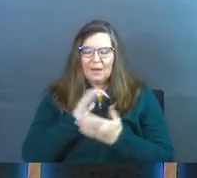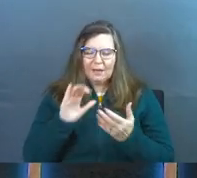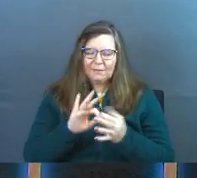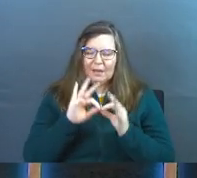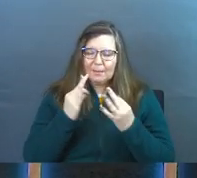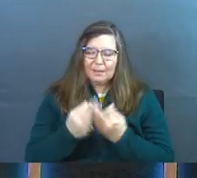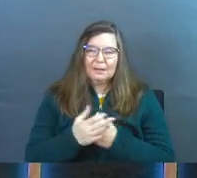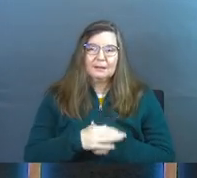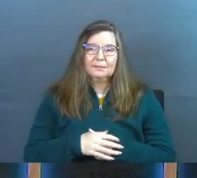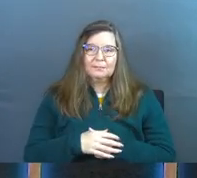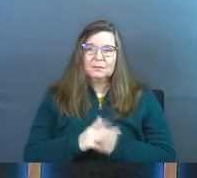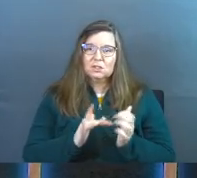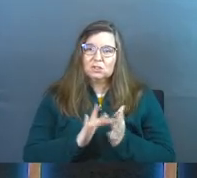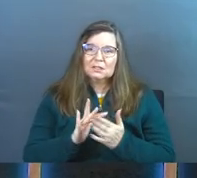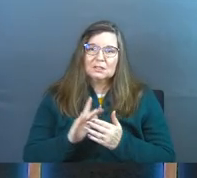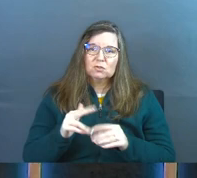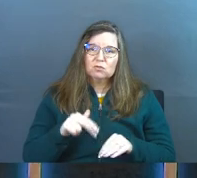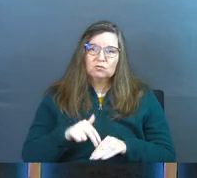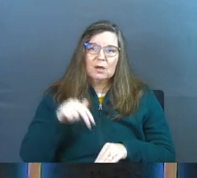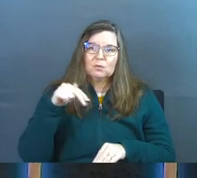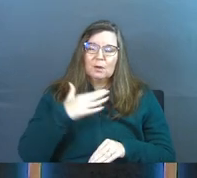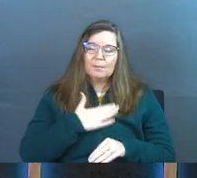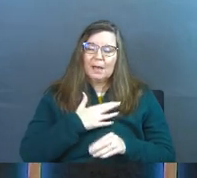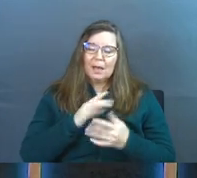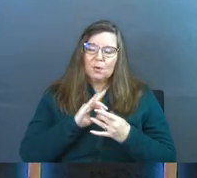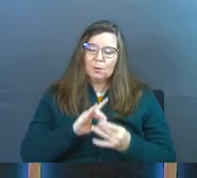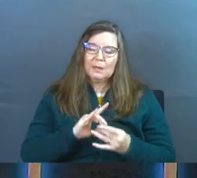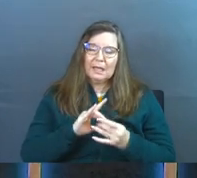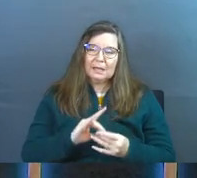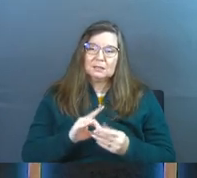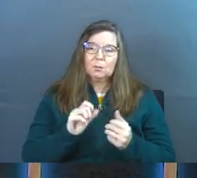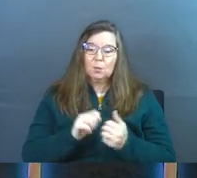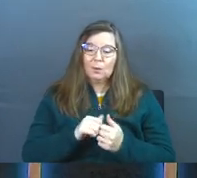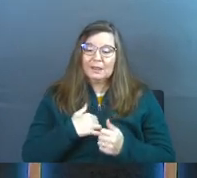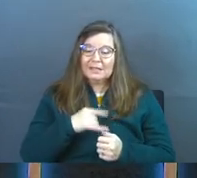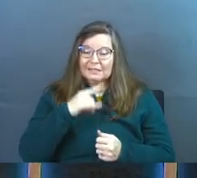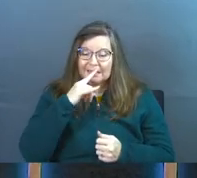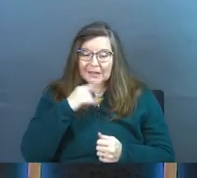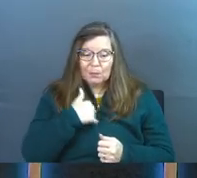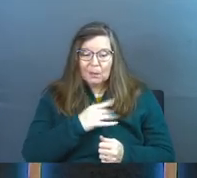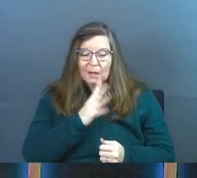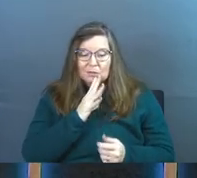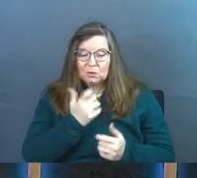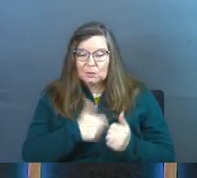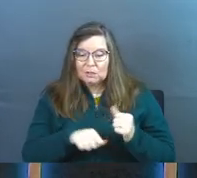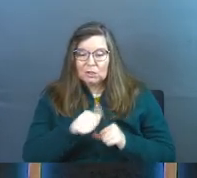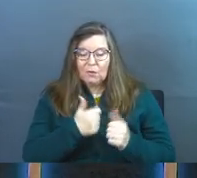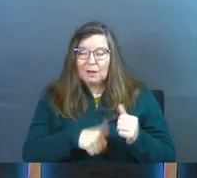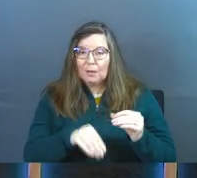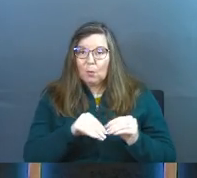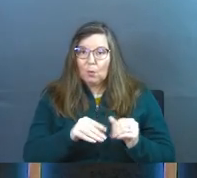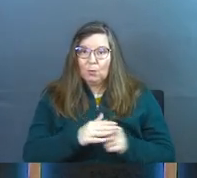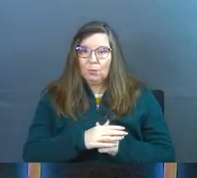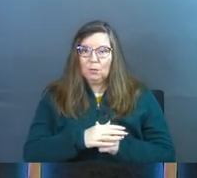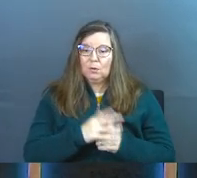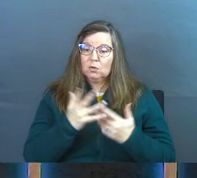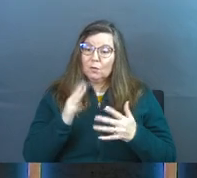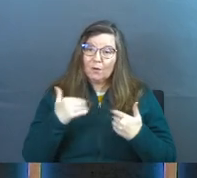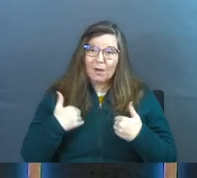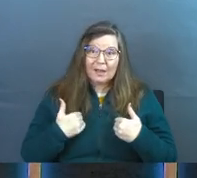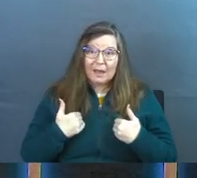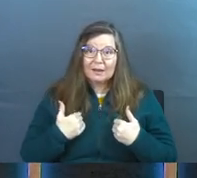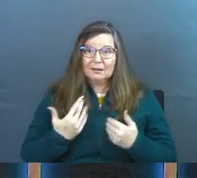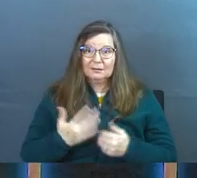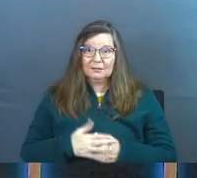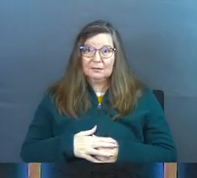family. Jesus, resurrect my relationship with this kid that we're not talking to each other anymore. You've all got